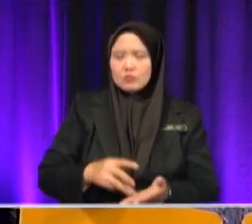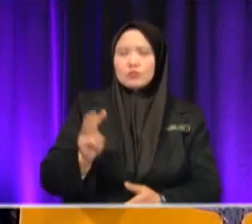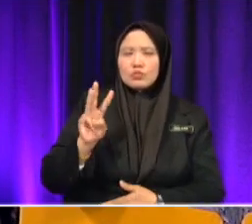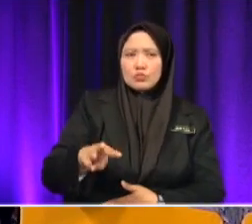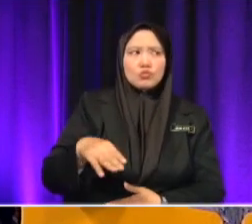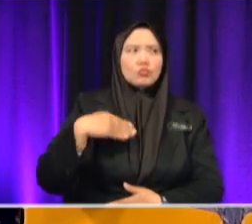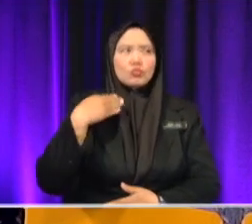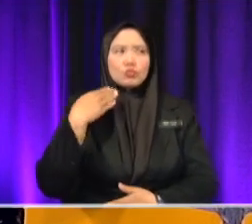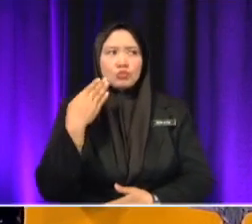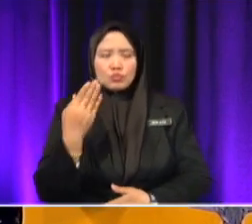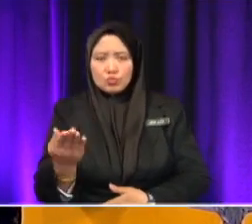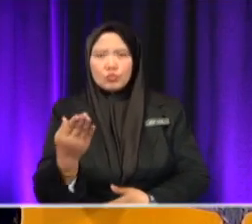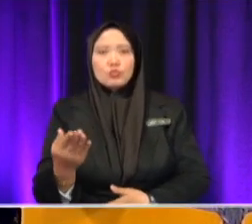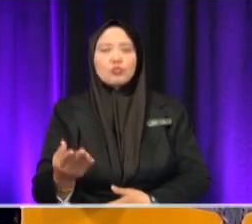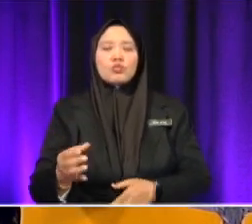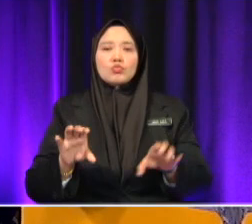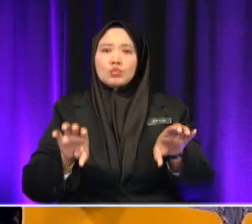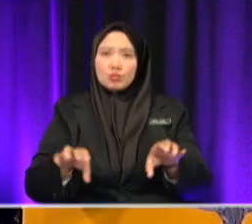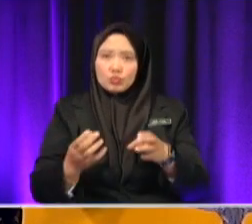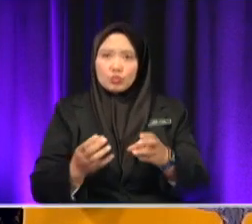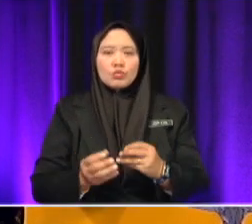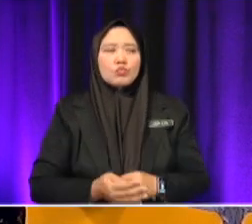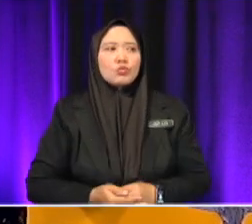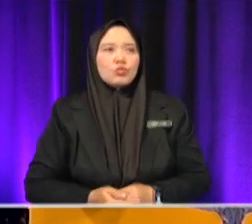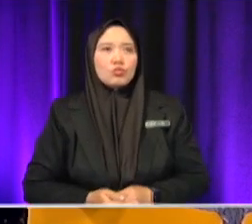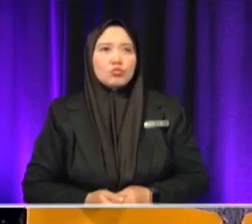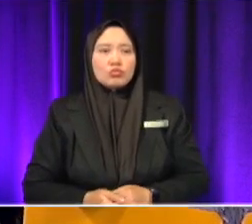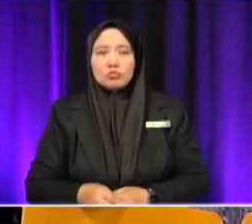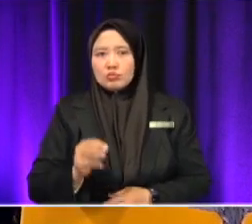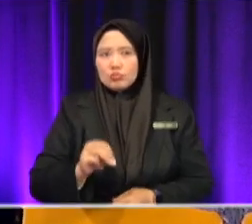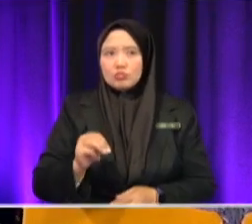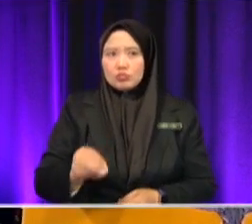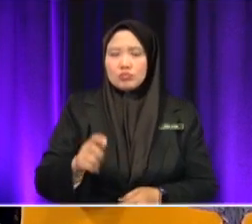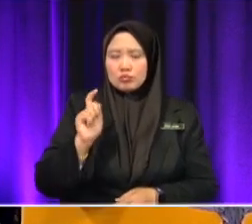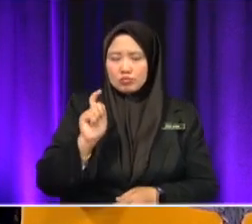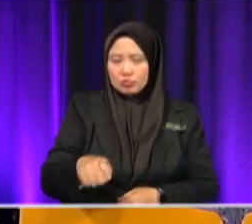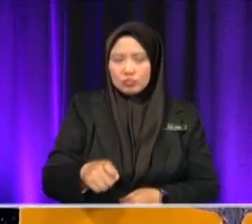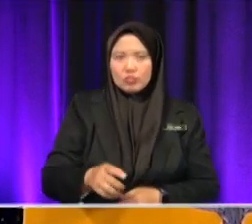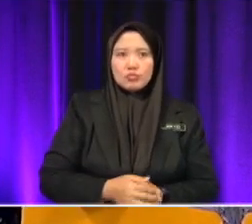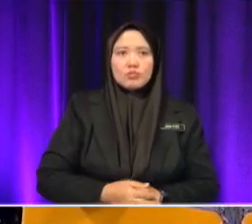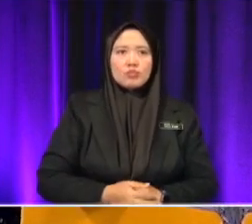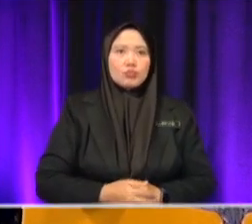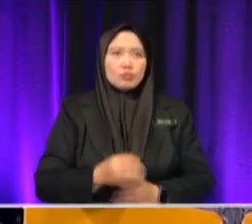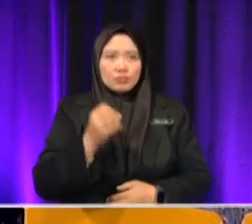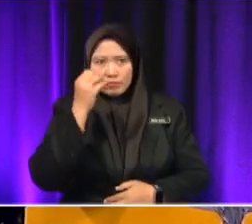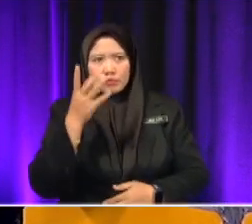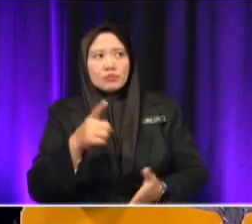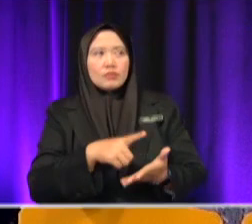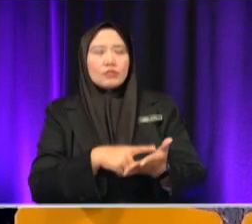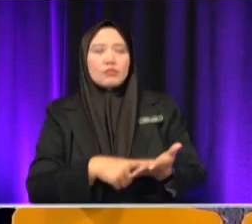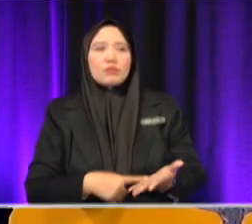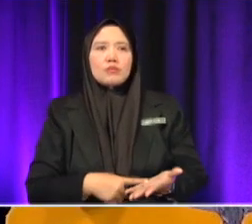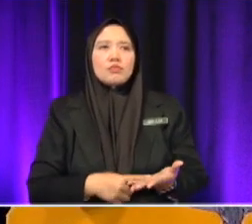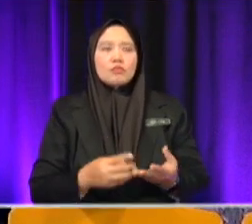in this segment, our pupils will be presented with situations. What would they do in those